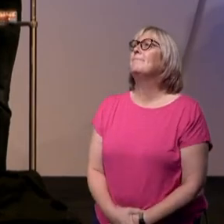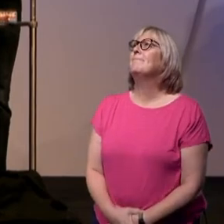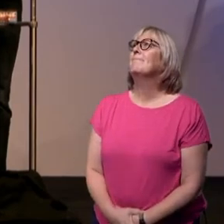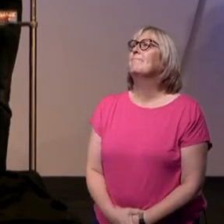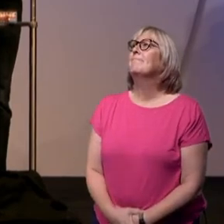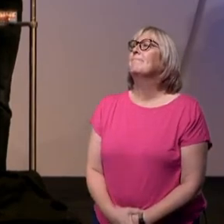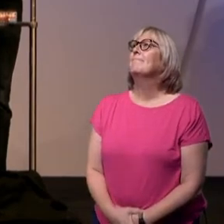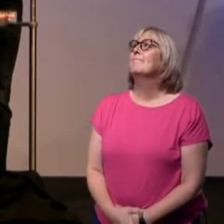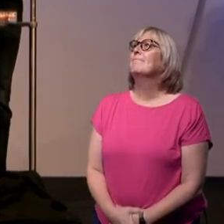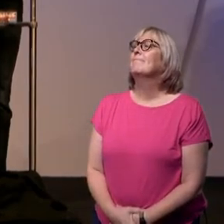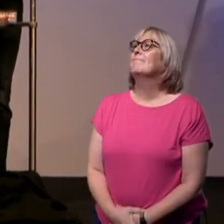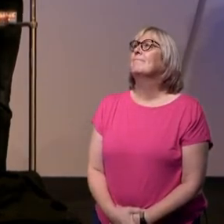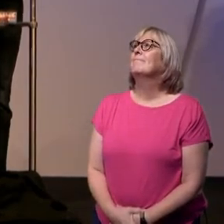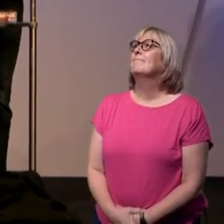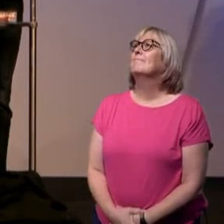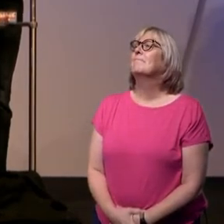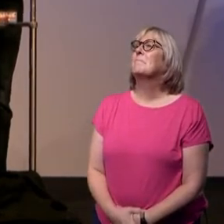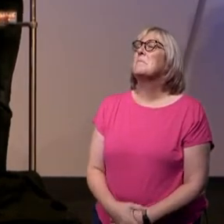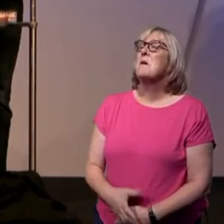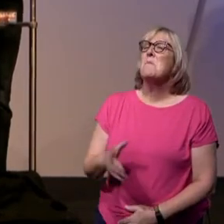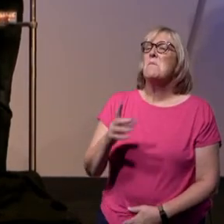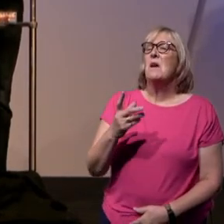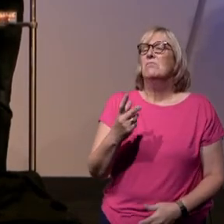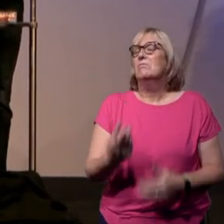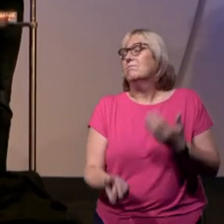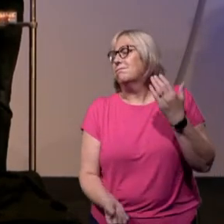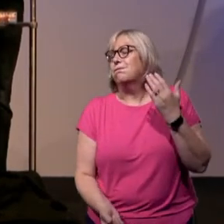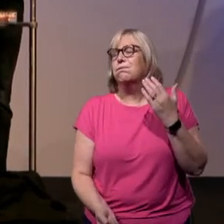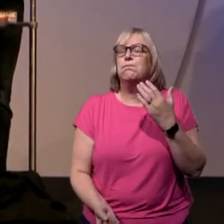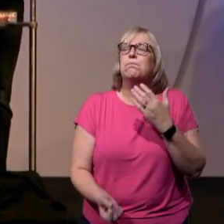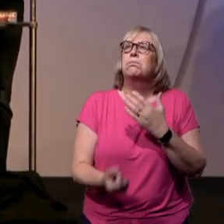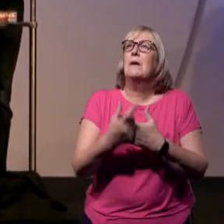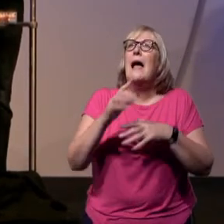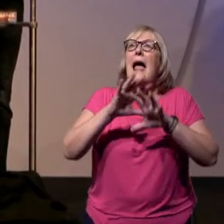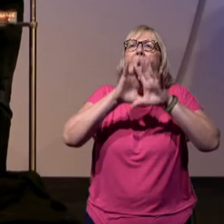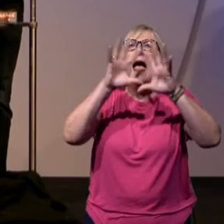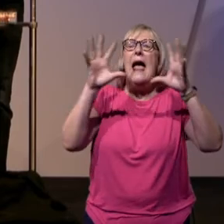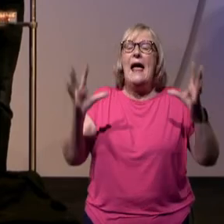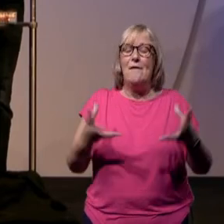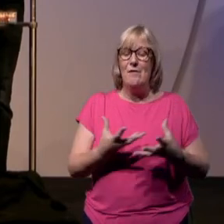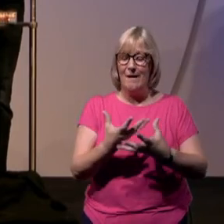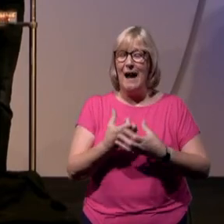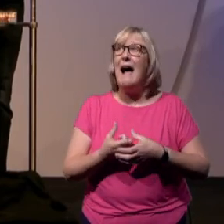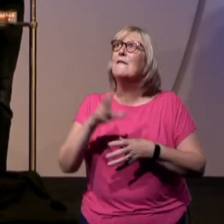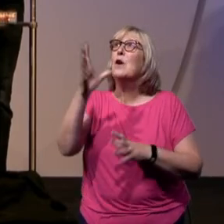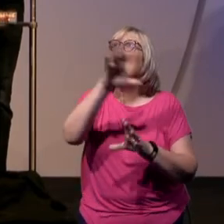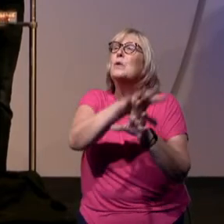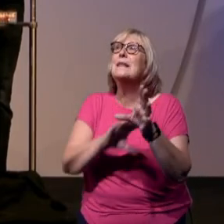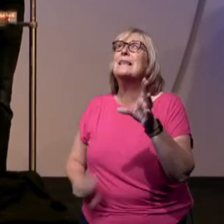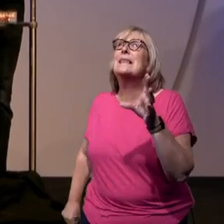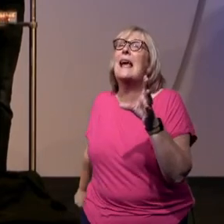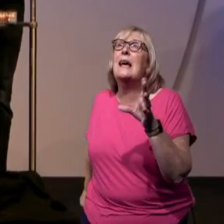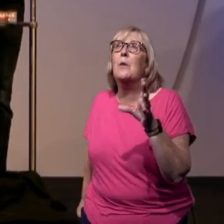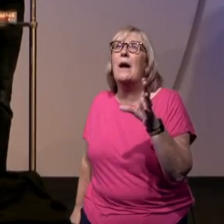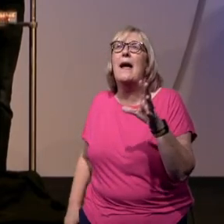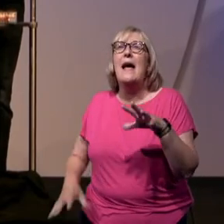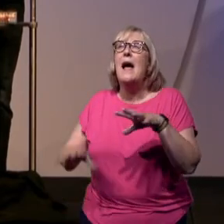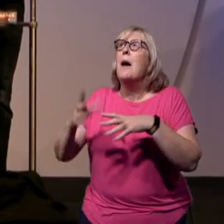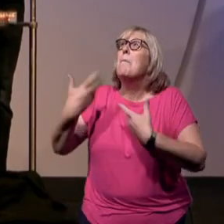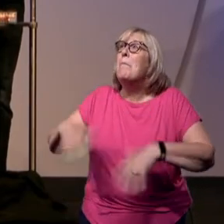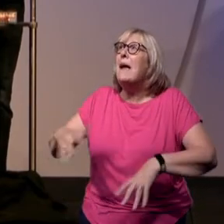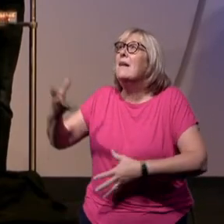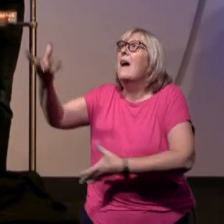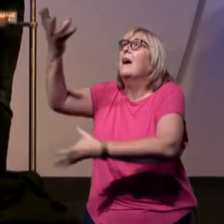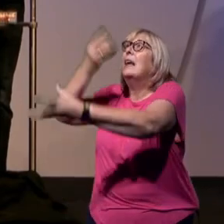if in one unfortunate moment you took everything that we own, everything you've given